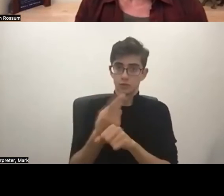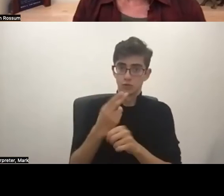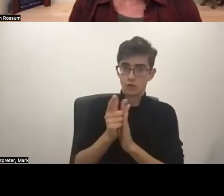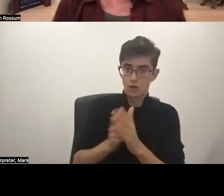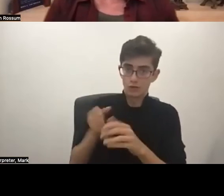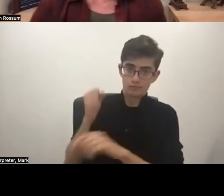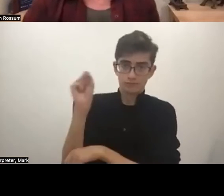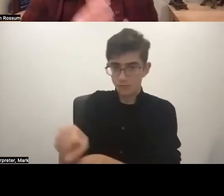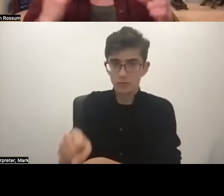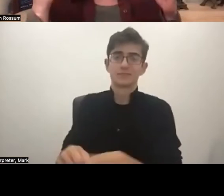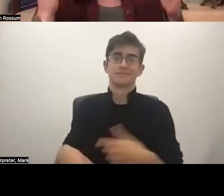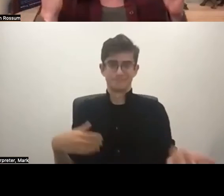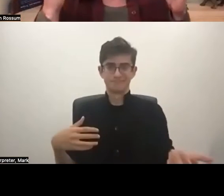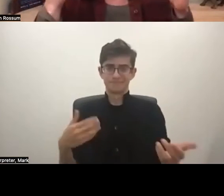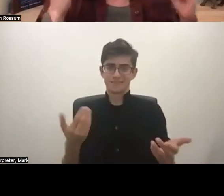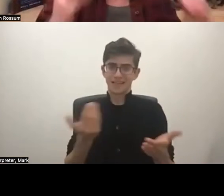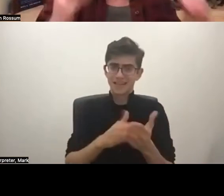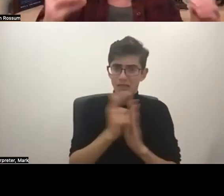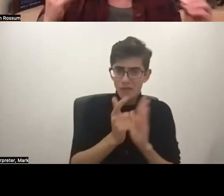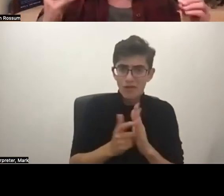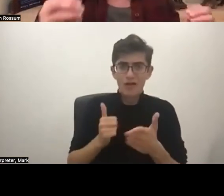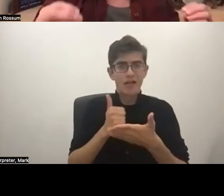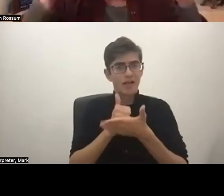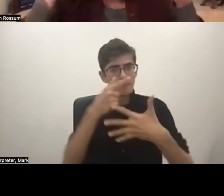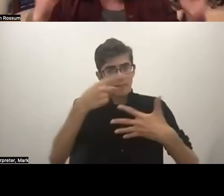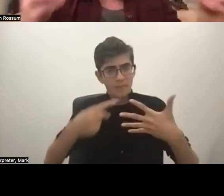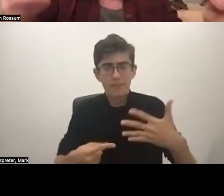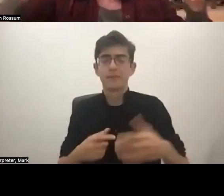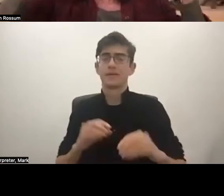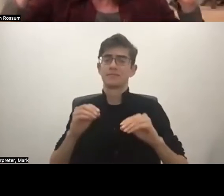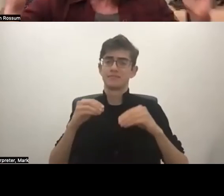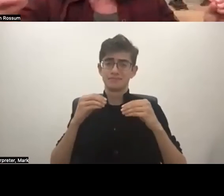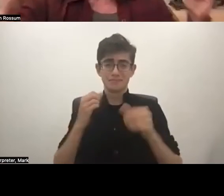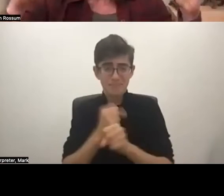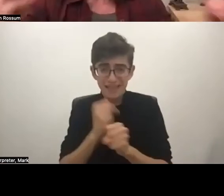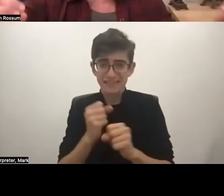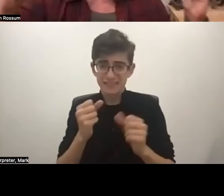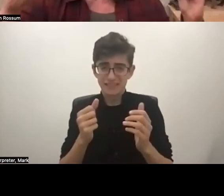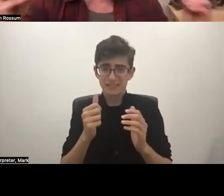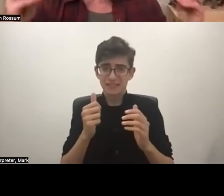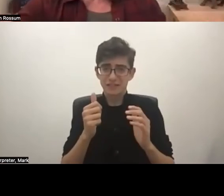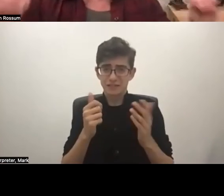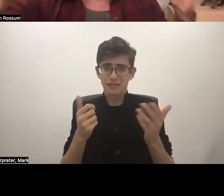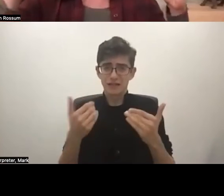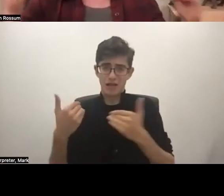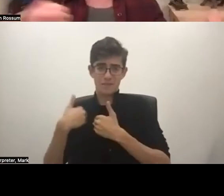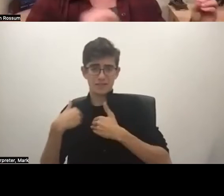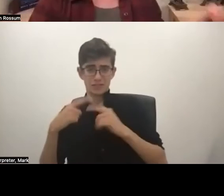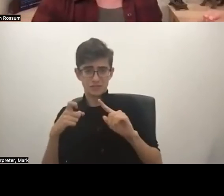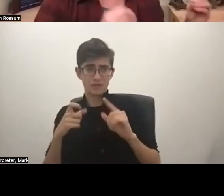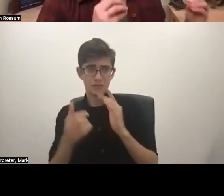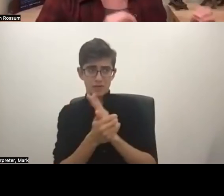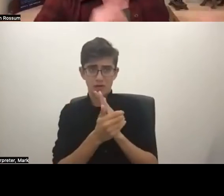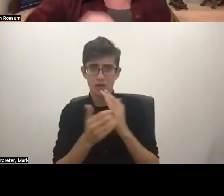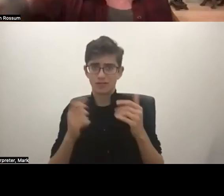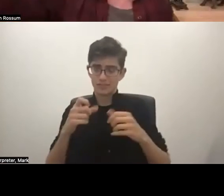environmental protection funds, that has given life to the obligation, meaningful, enforceable life to the obligation to protect